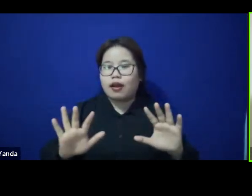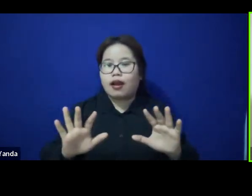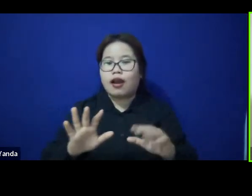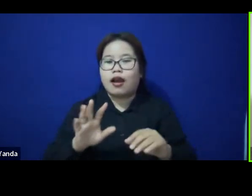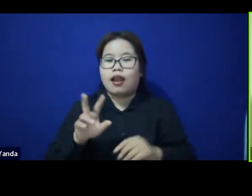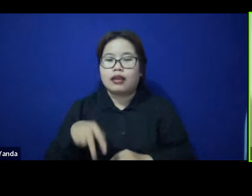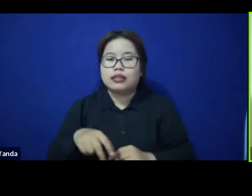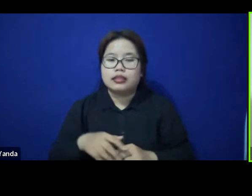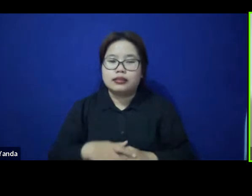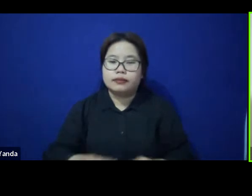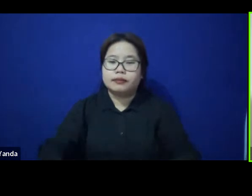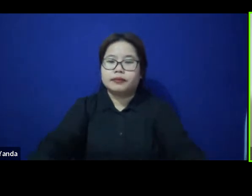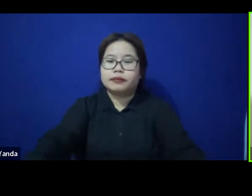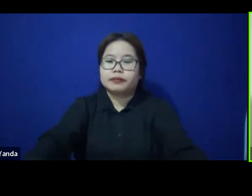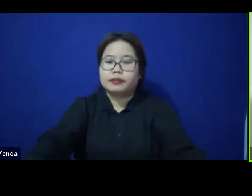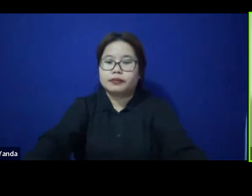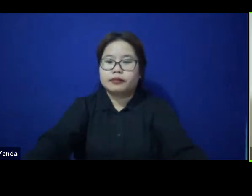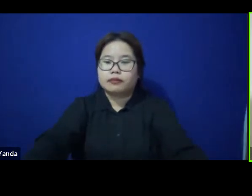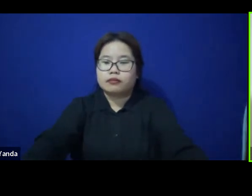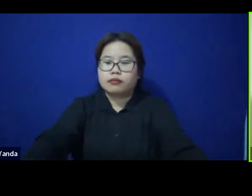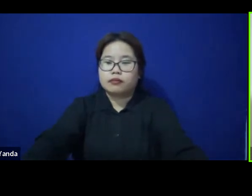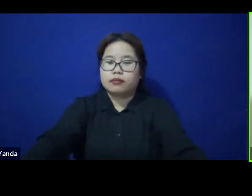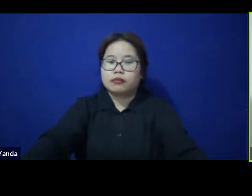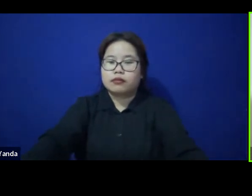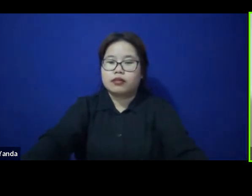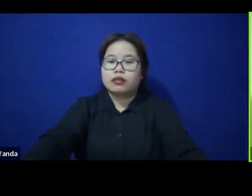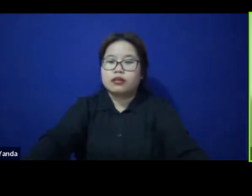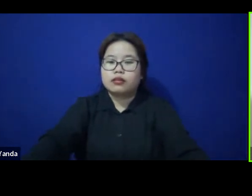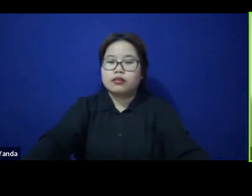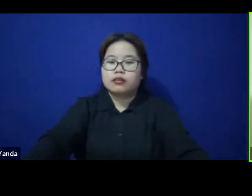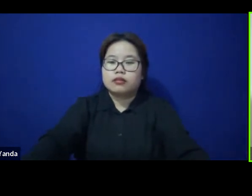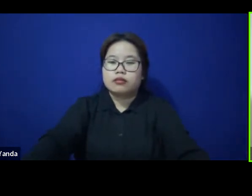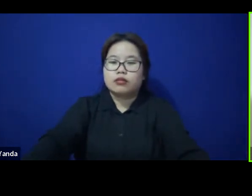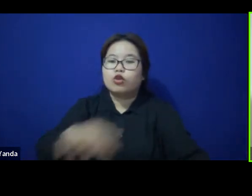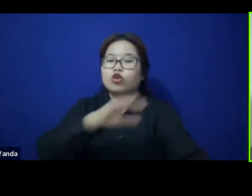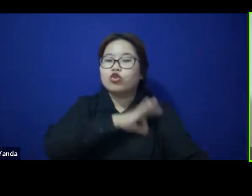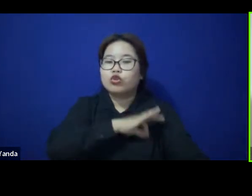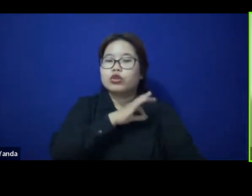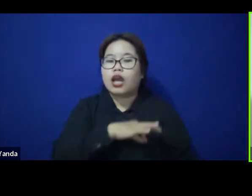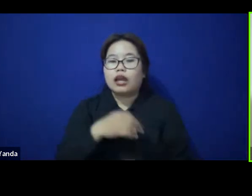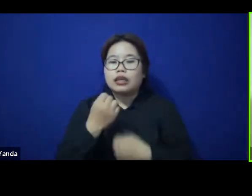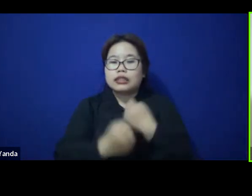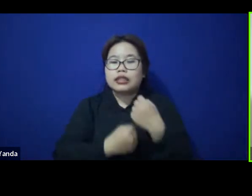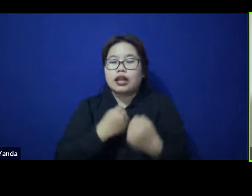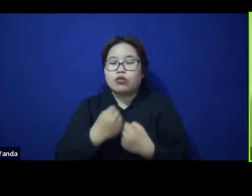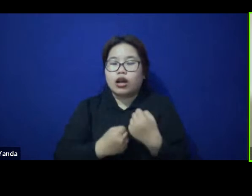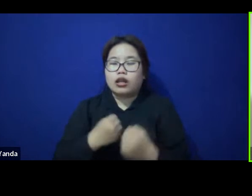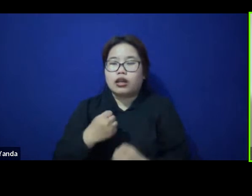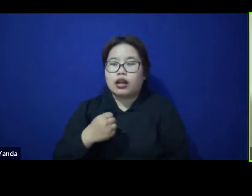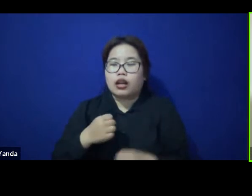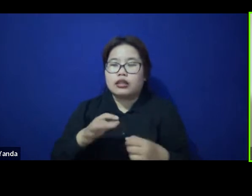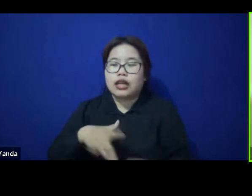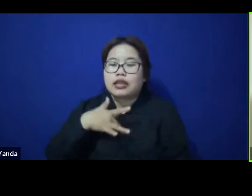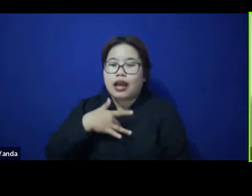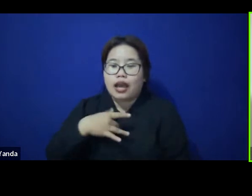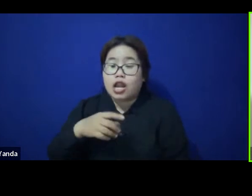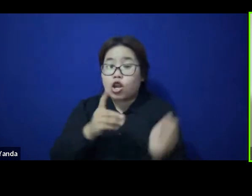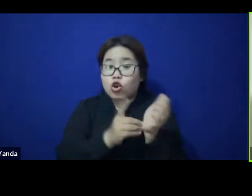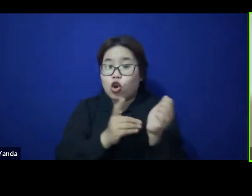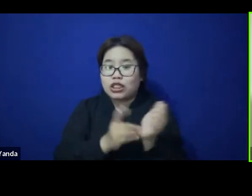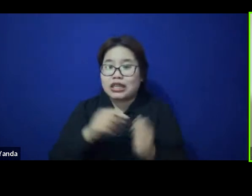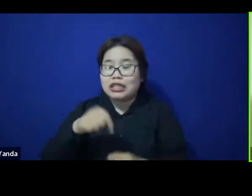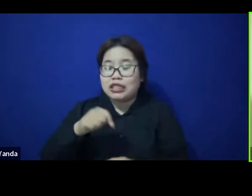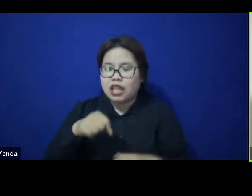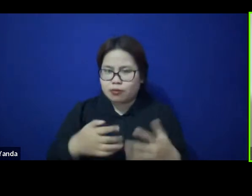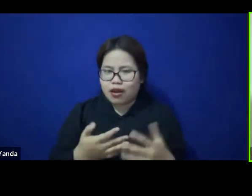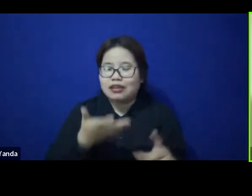unfortunately, what that doctor was experiencing was she just couldn't arrange a general anesthetic and the